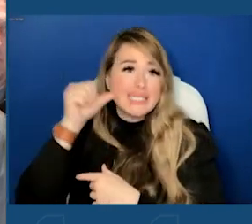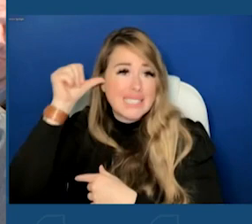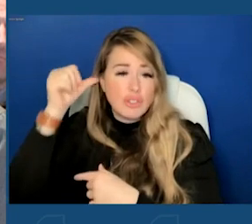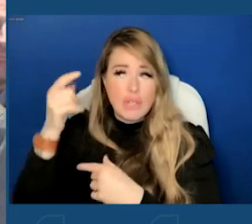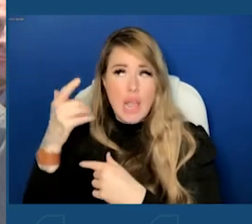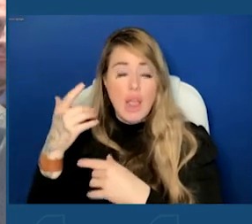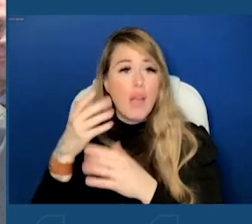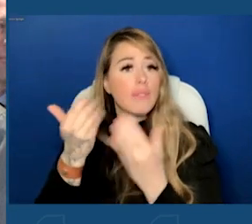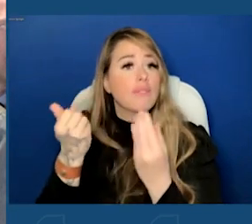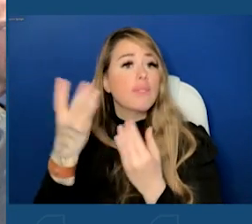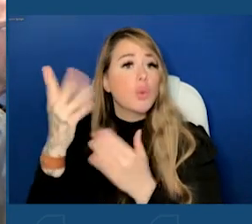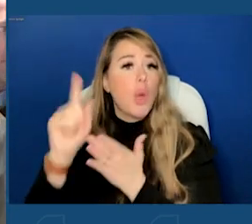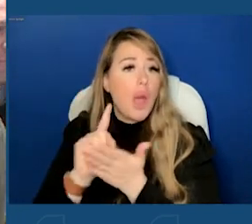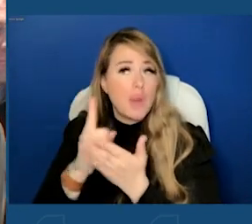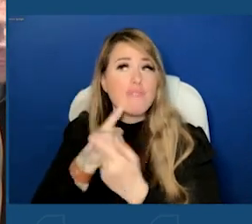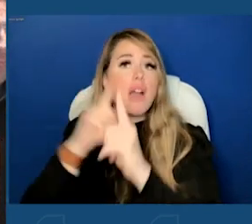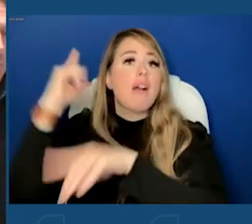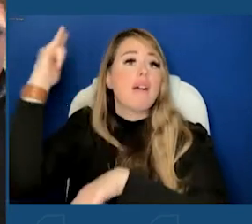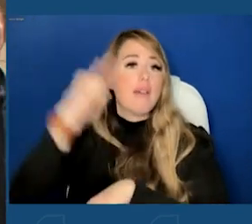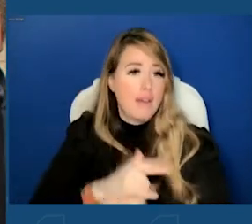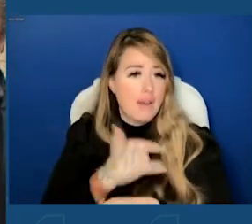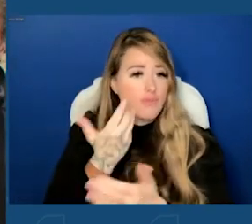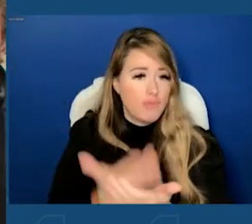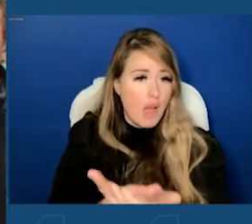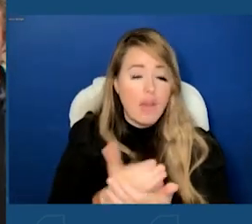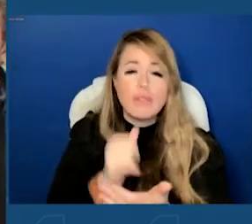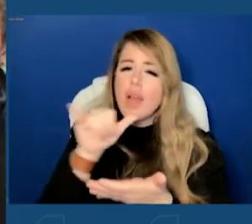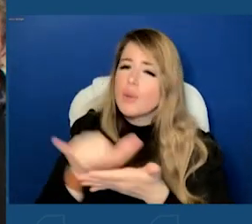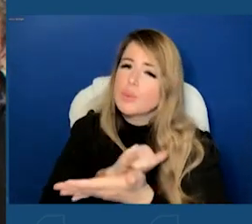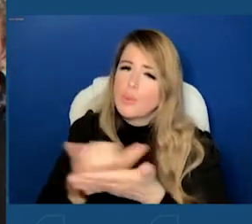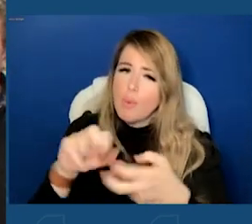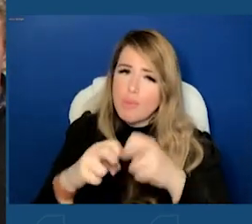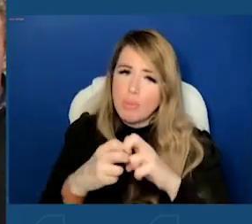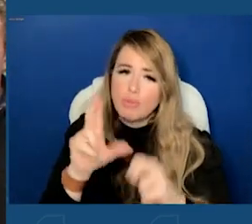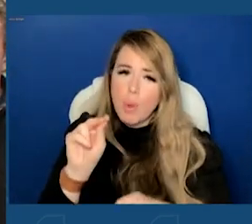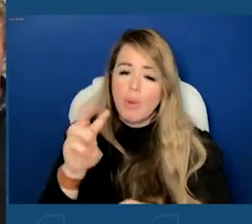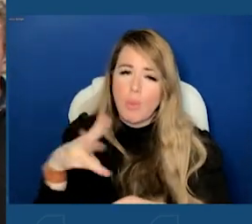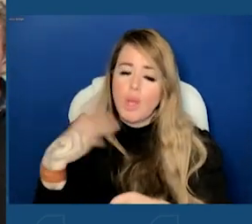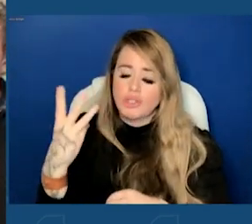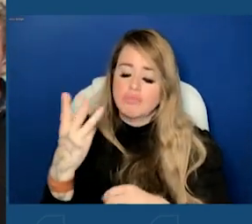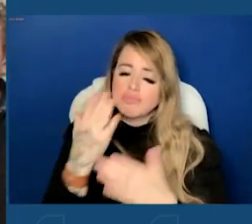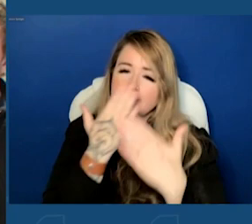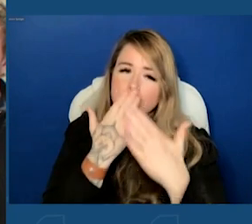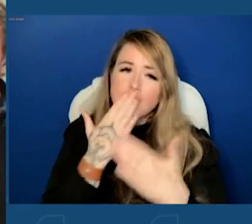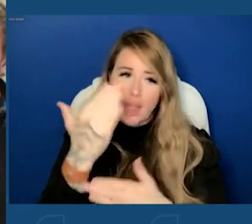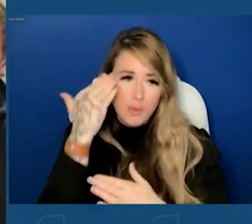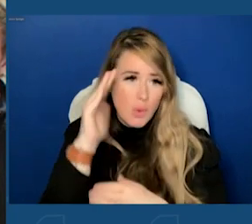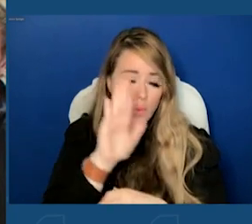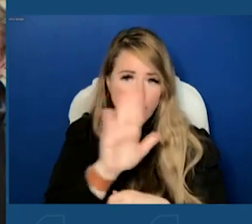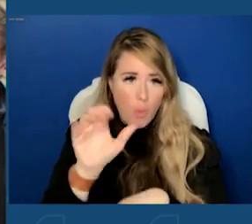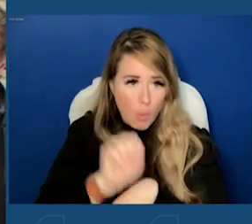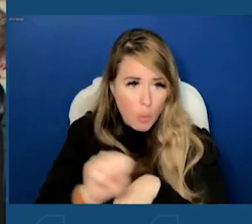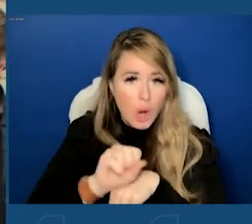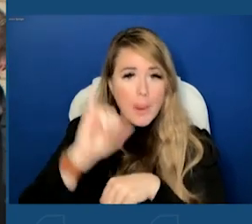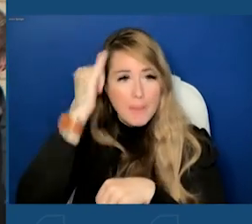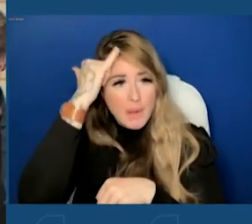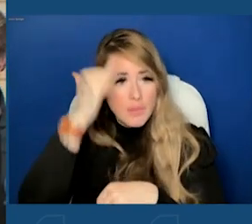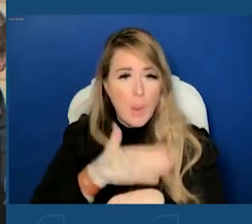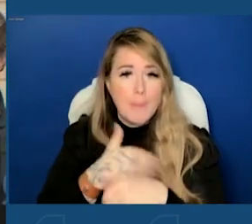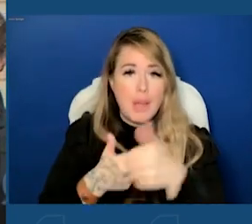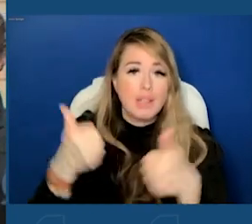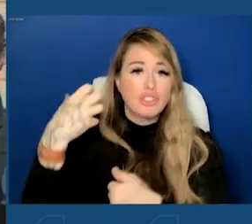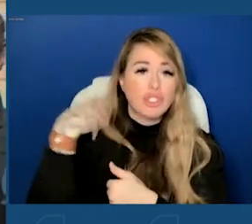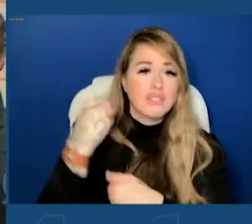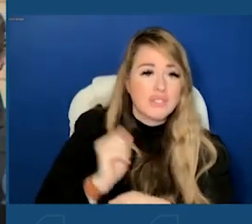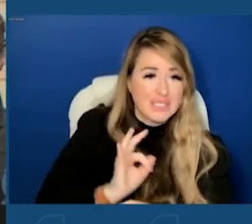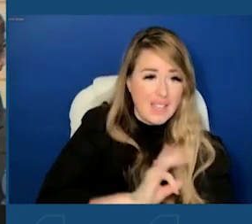here. And it wasn't because of New York airports, it was because of Washington. But thank you, and thank you. I know the work that's happening in Buffalo. My chief of staff is from